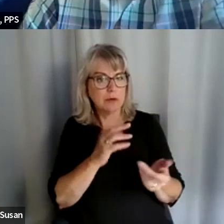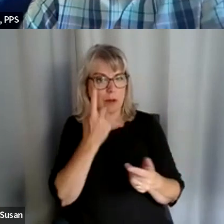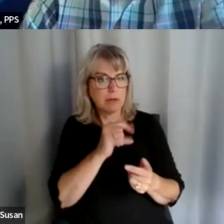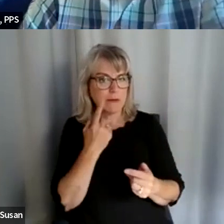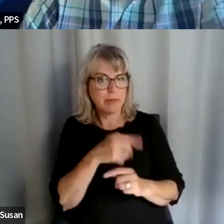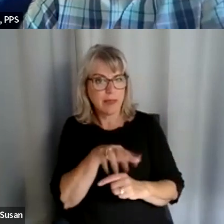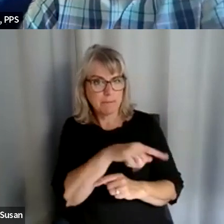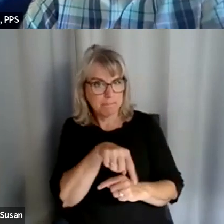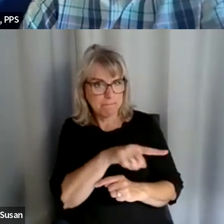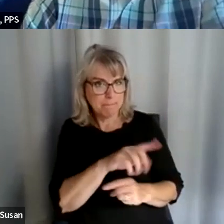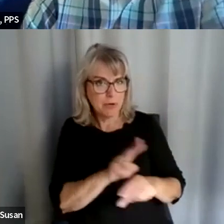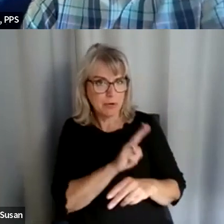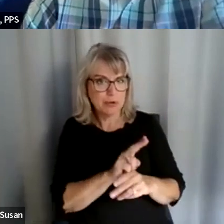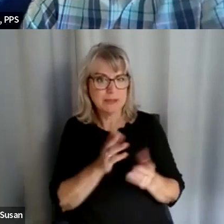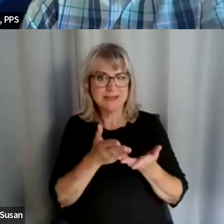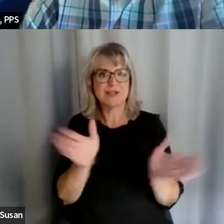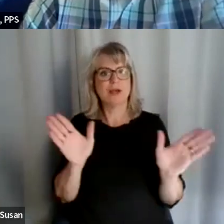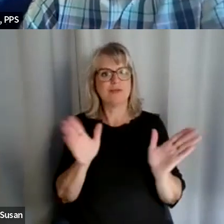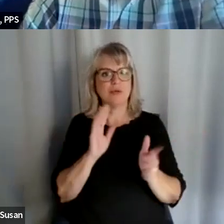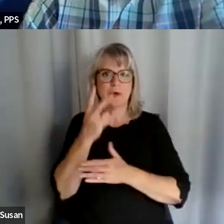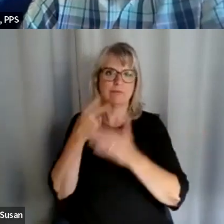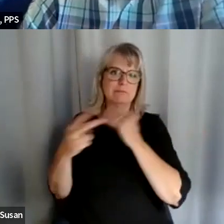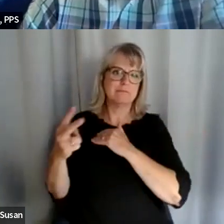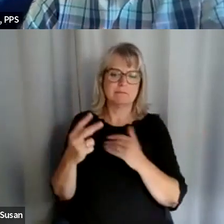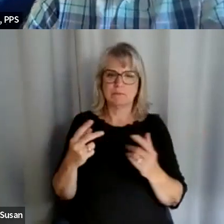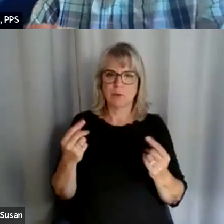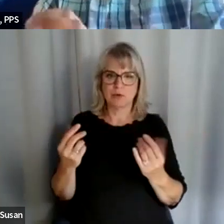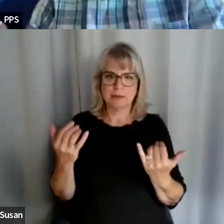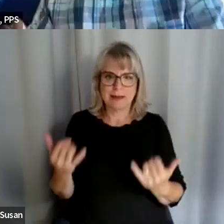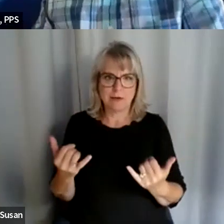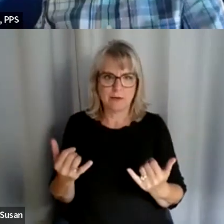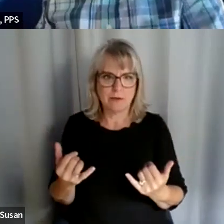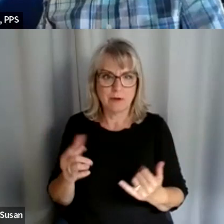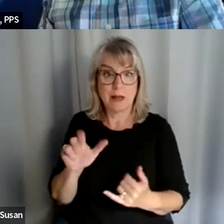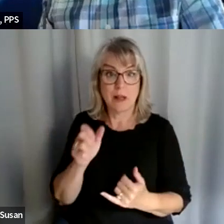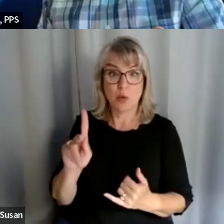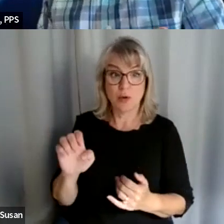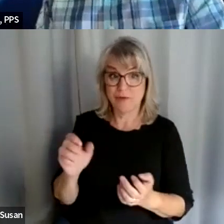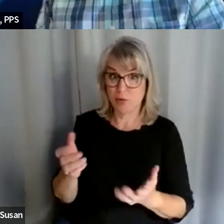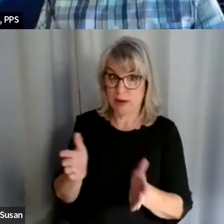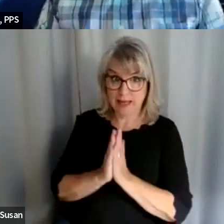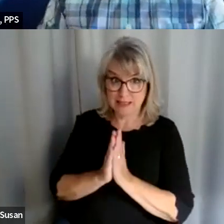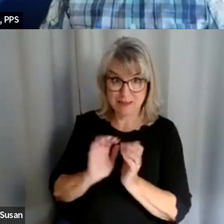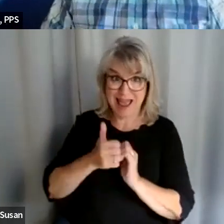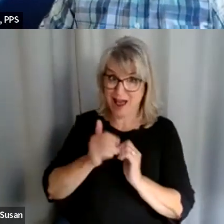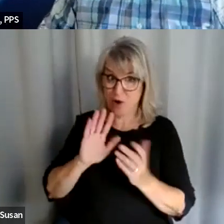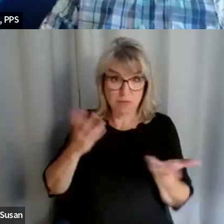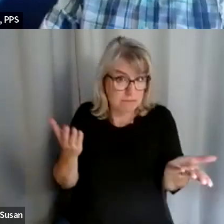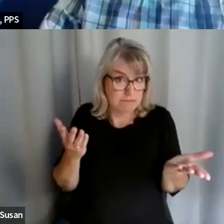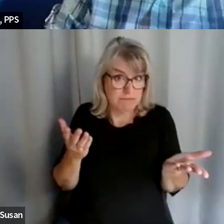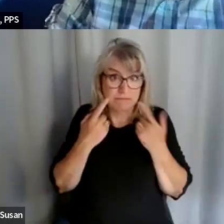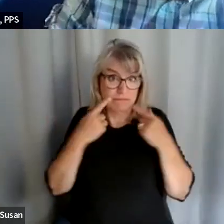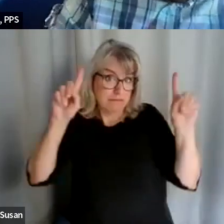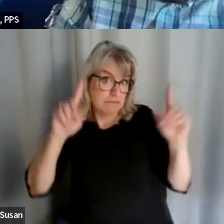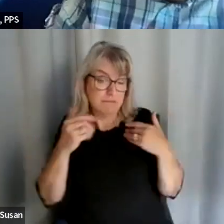But that's the general landscape of where we are. And Luke, if you ask me how this is going to land, I would